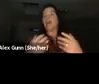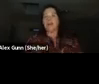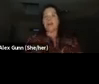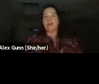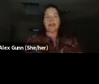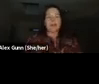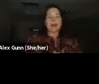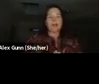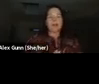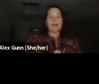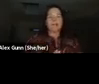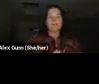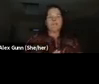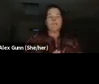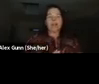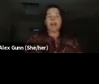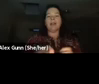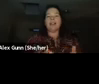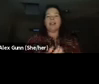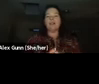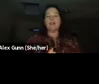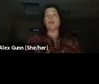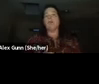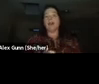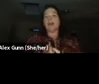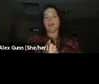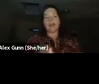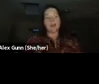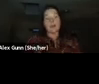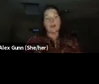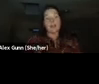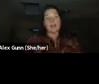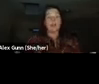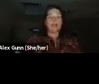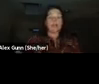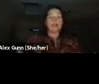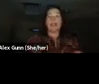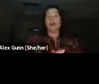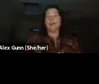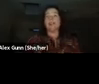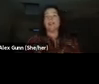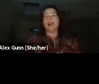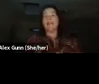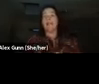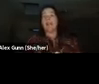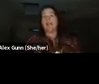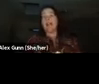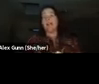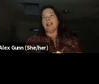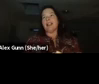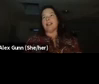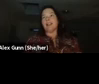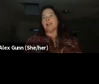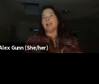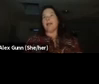So that's what I'm thinking about right now. And I'll be keen to talk more about these queer thoughts of gender in the moments to come and